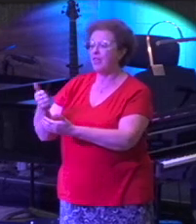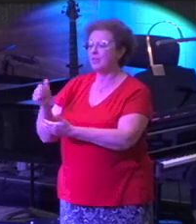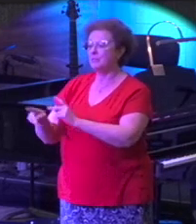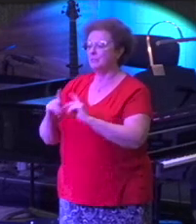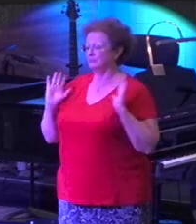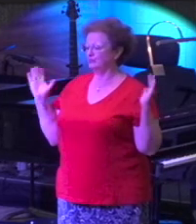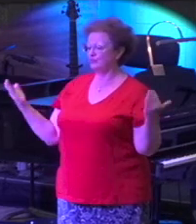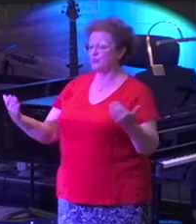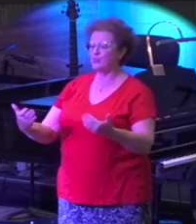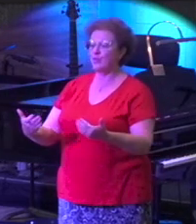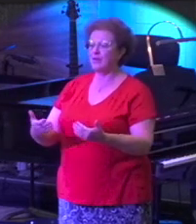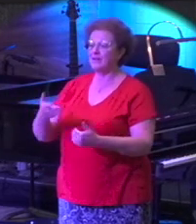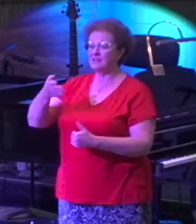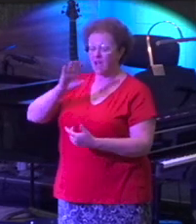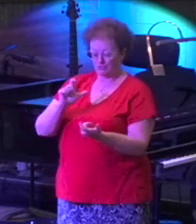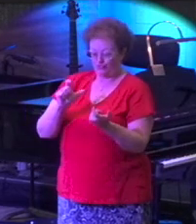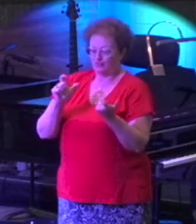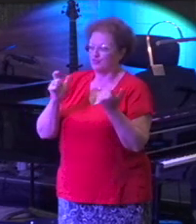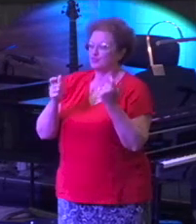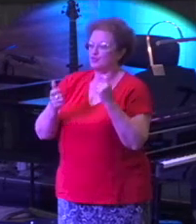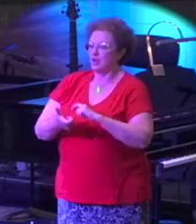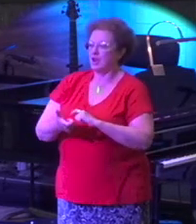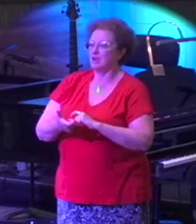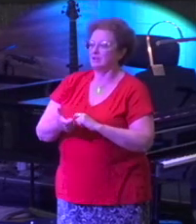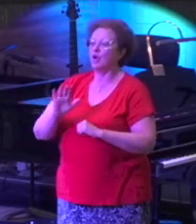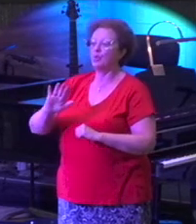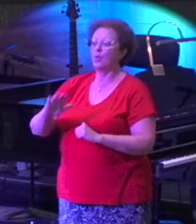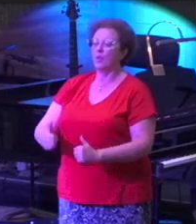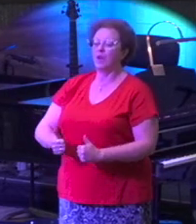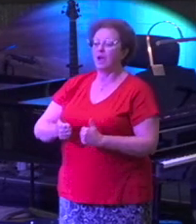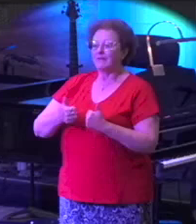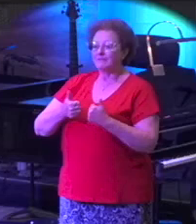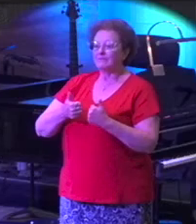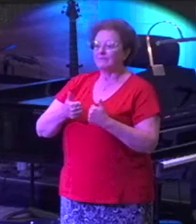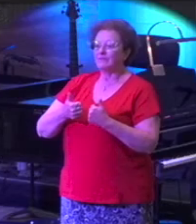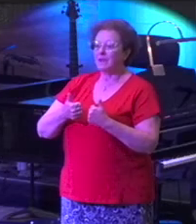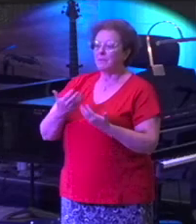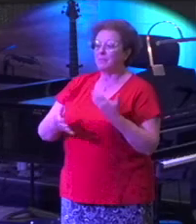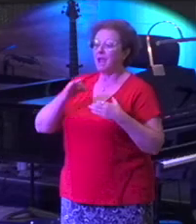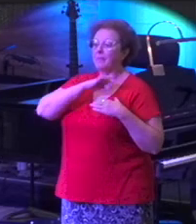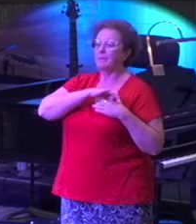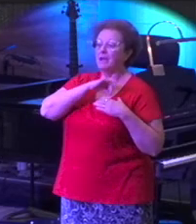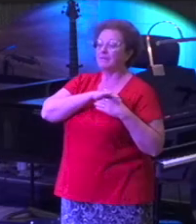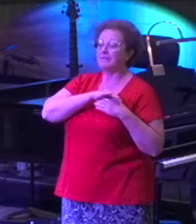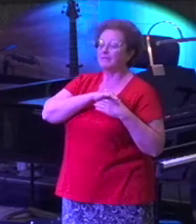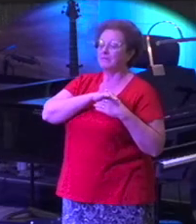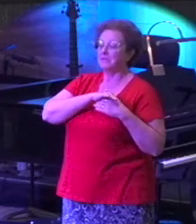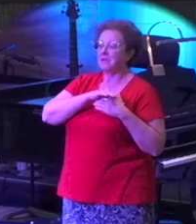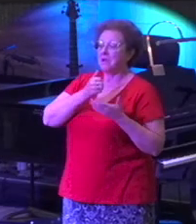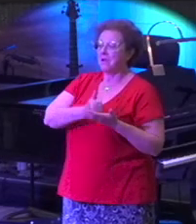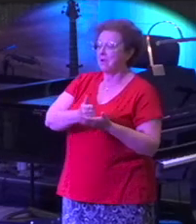well. God's turning you around in your life may actually be for the benefit of the salvation